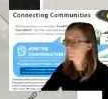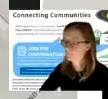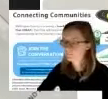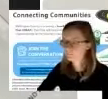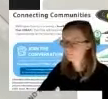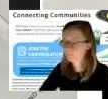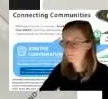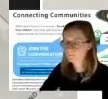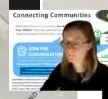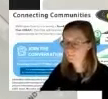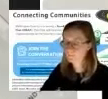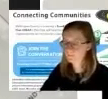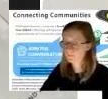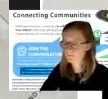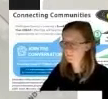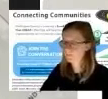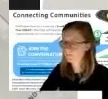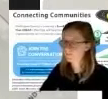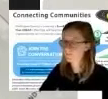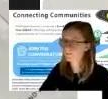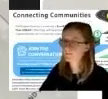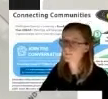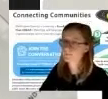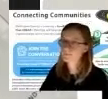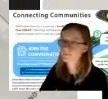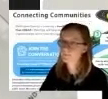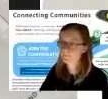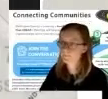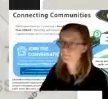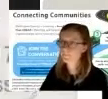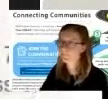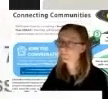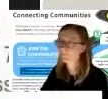and Fergus that we'll discuss later. Next slide, please.